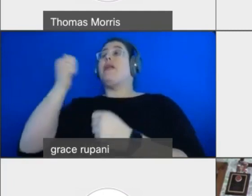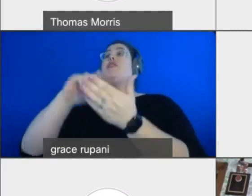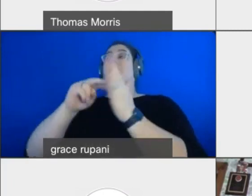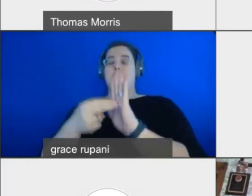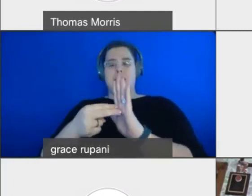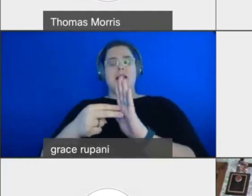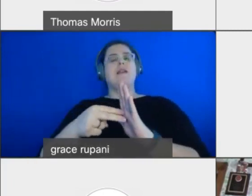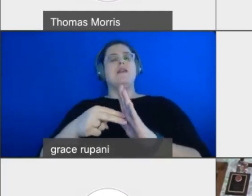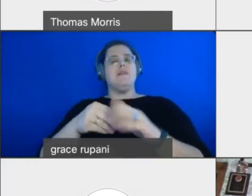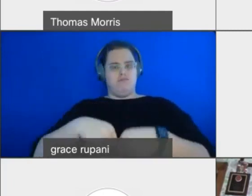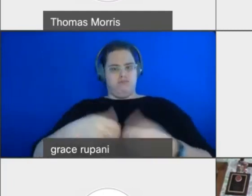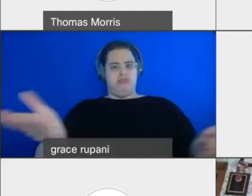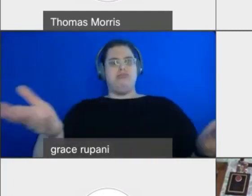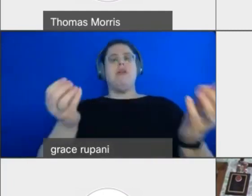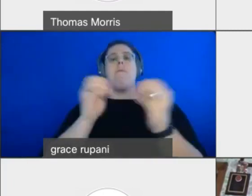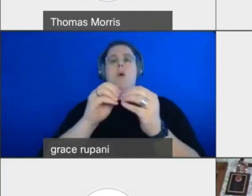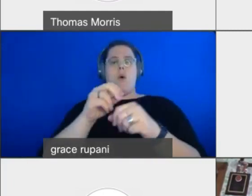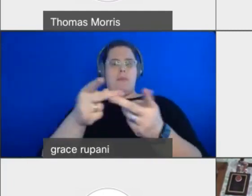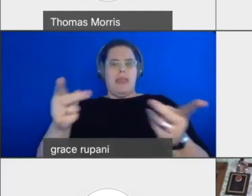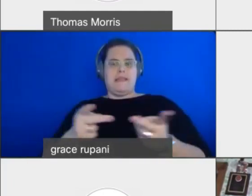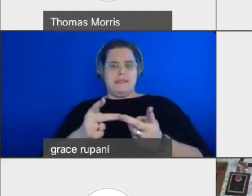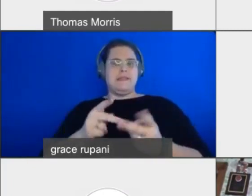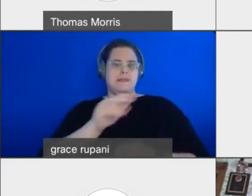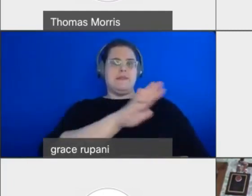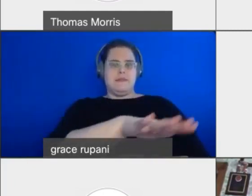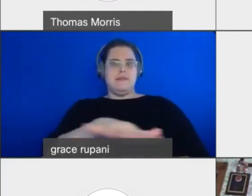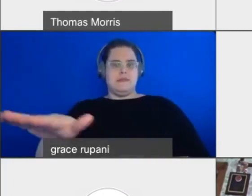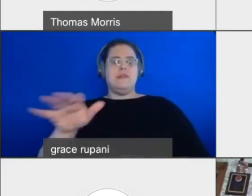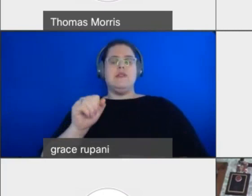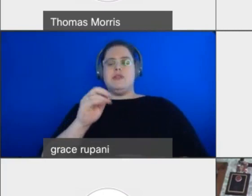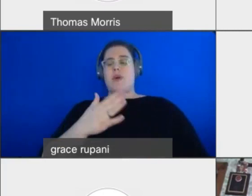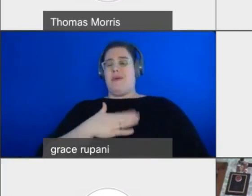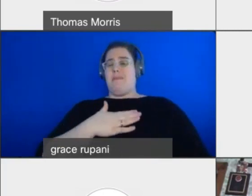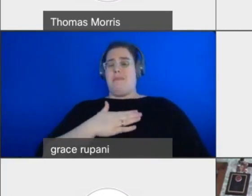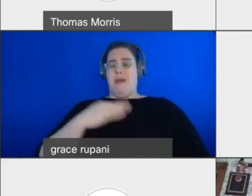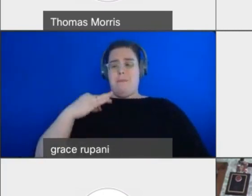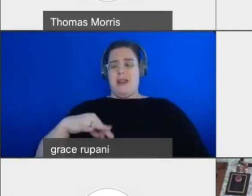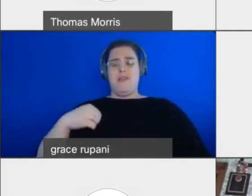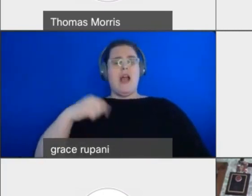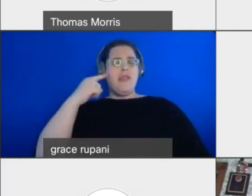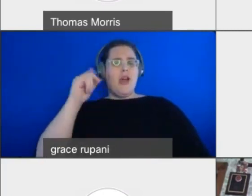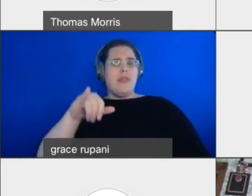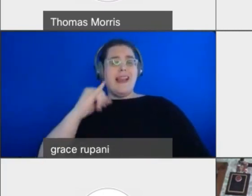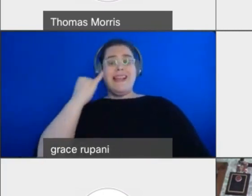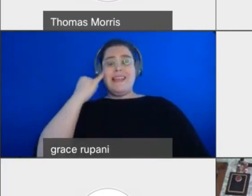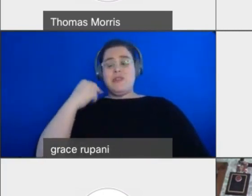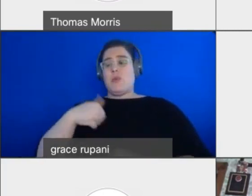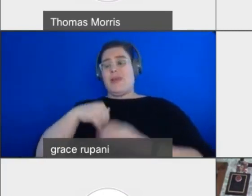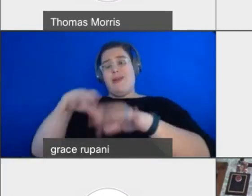benefit of the event that we had was that, to me, it felt like a controlled and